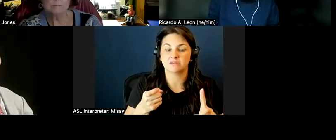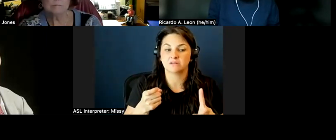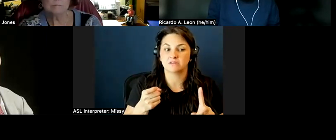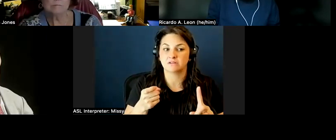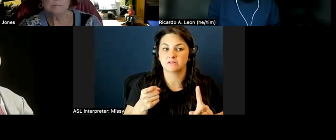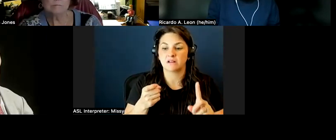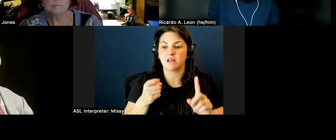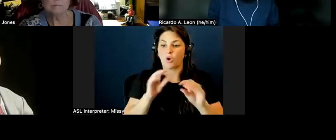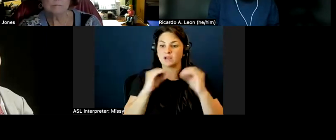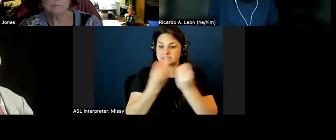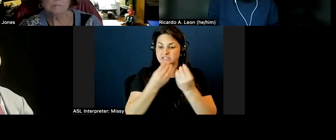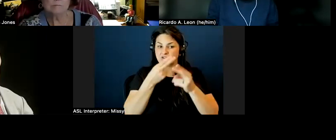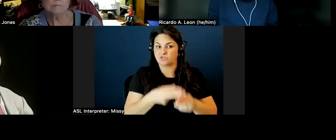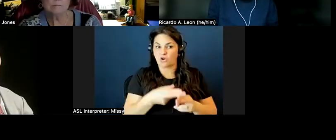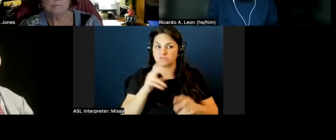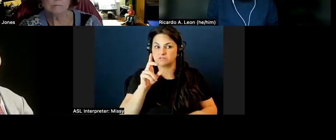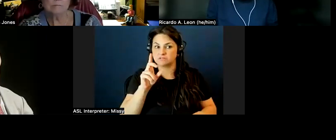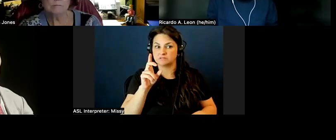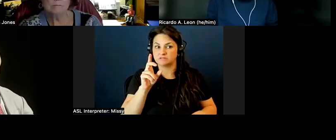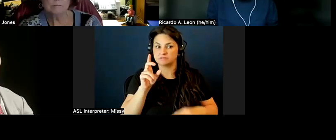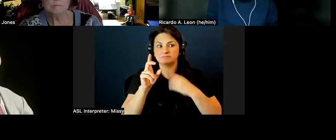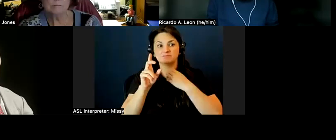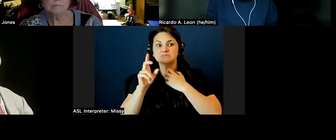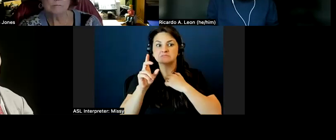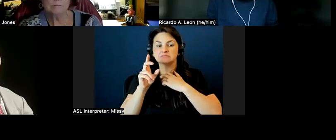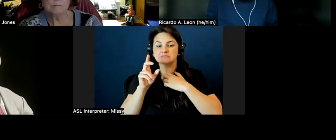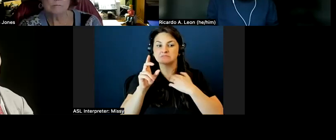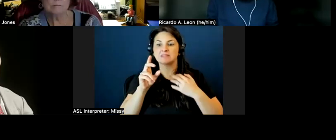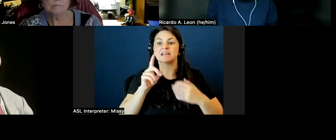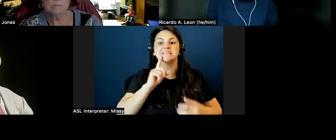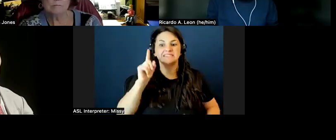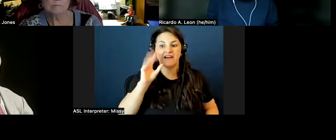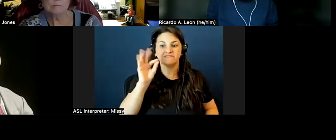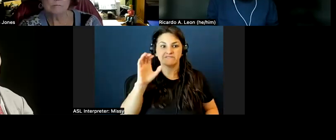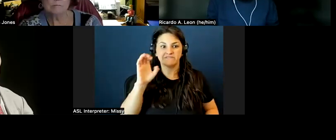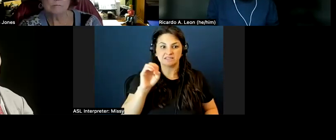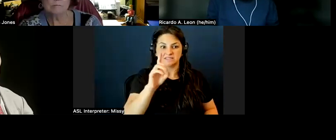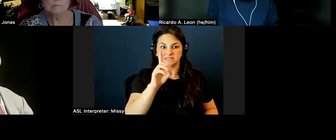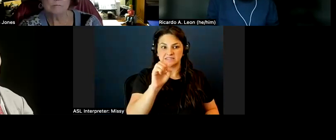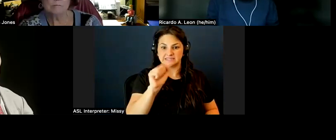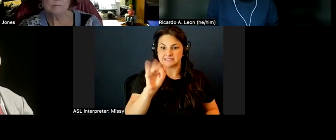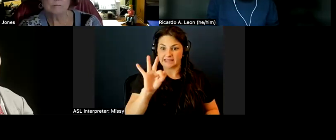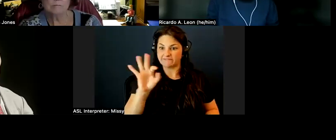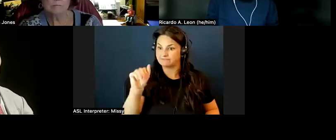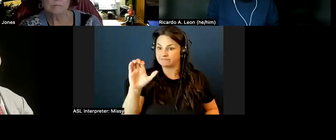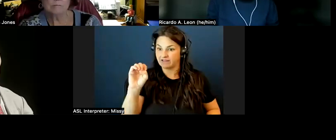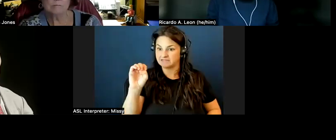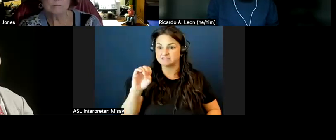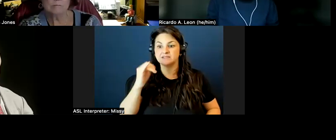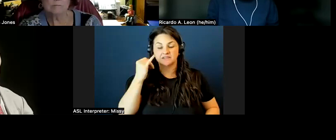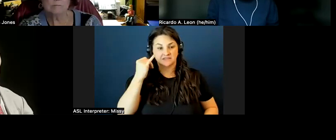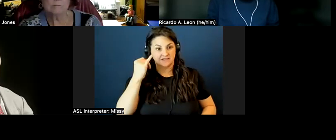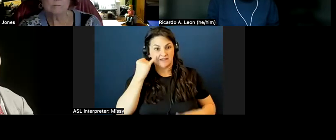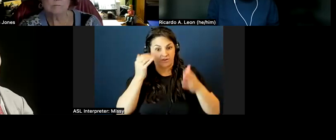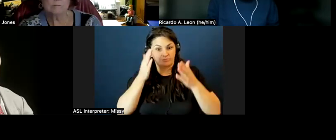you would learn very quickly that when people who are deaf are walking and talking, they